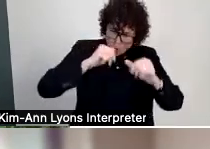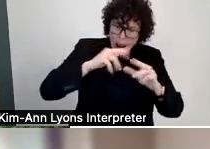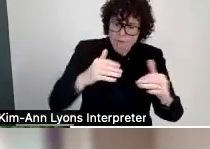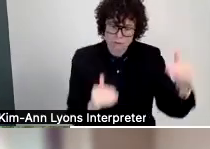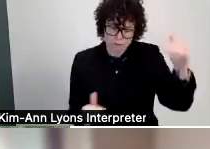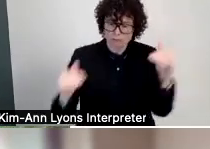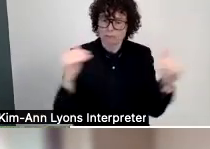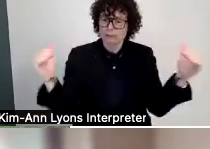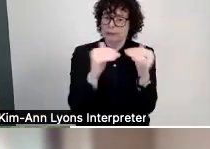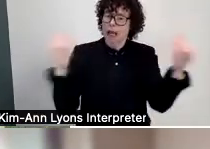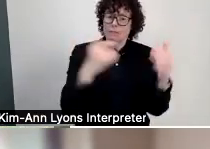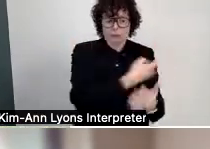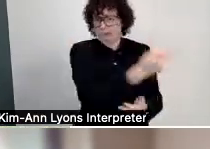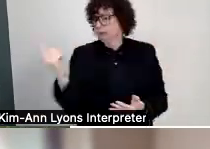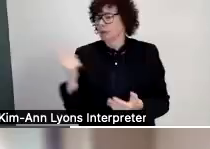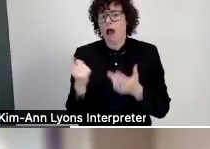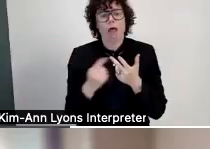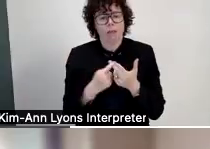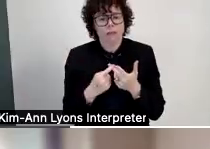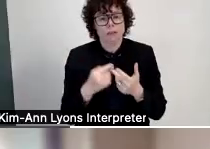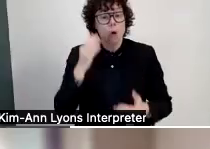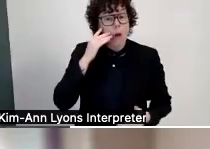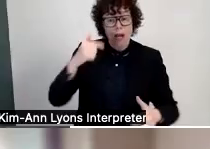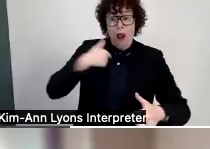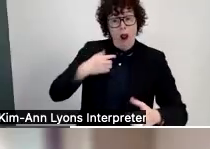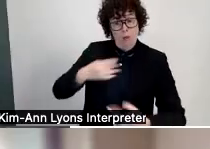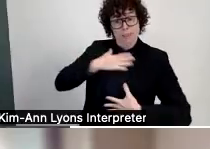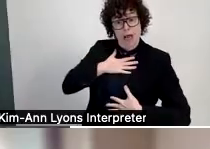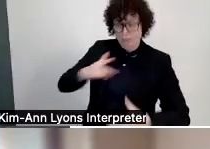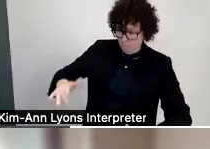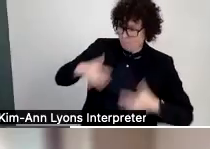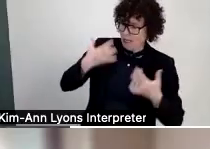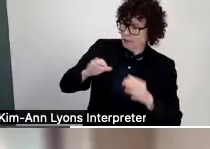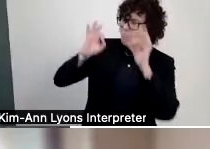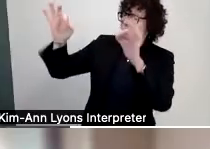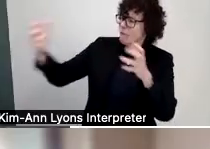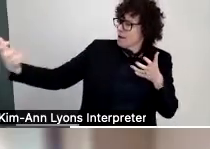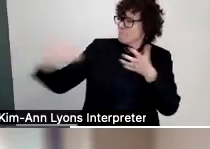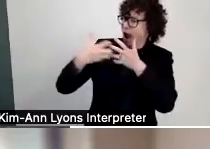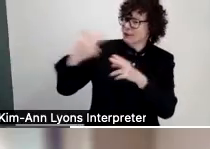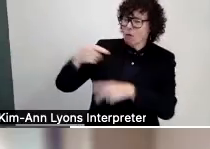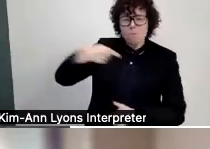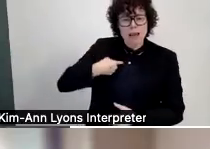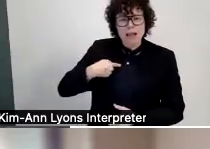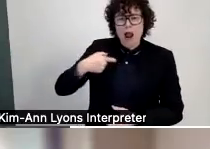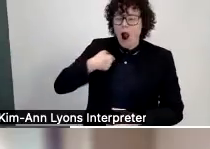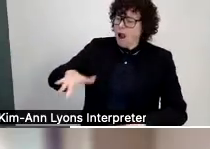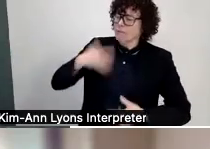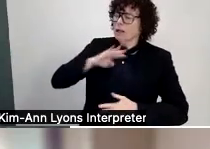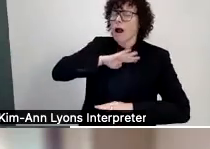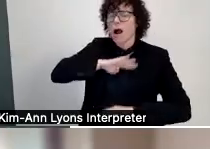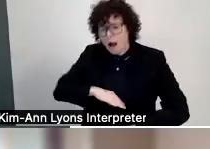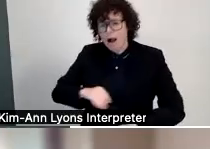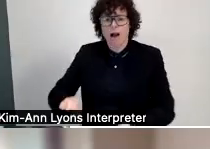When I get quality healthcare and feel supported, it makes me feel happy and confident, knowing I can voice